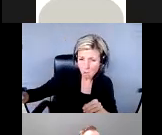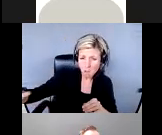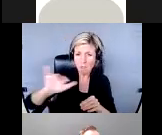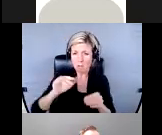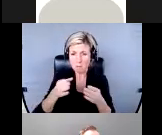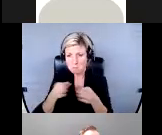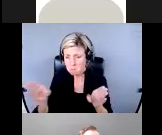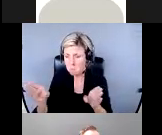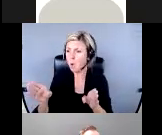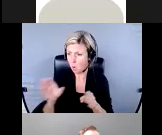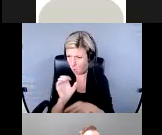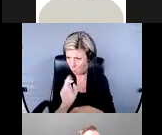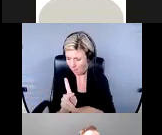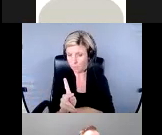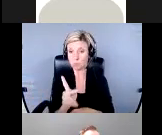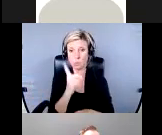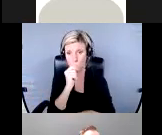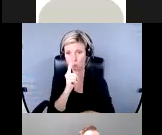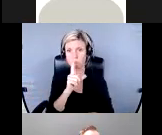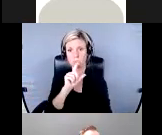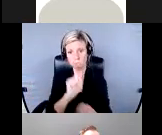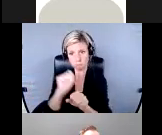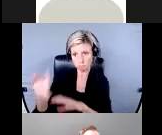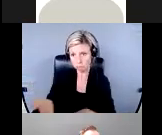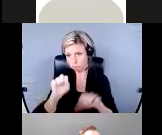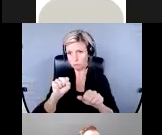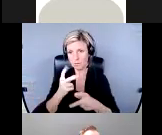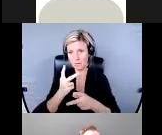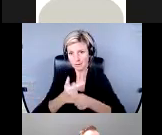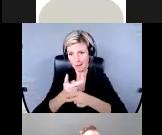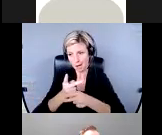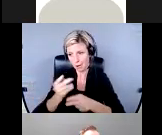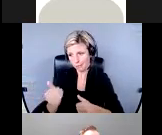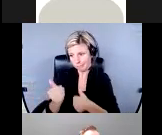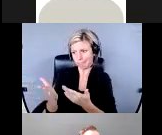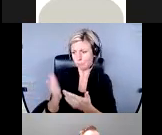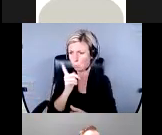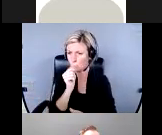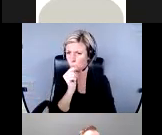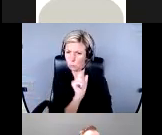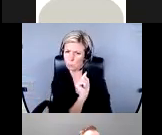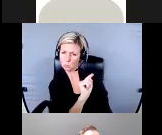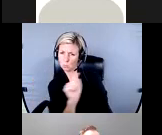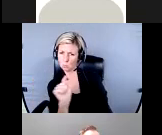at who's caring for this person and how are they managing, and how can we help